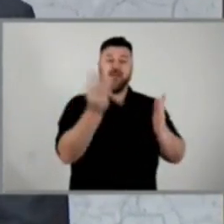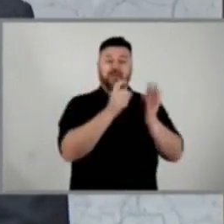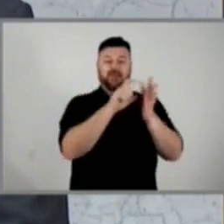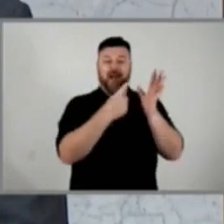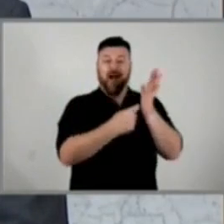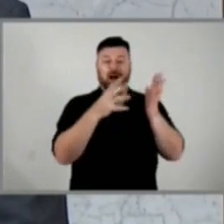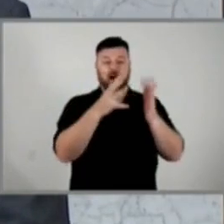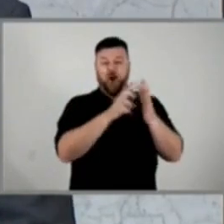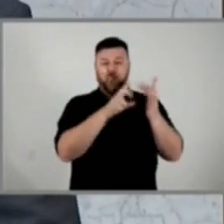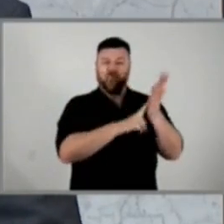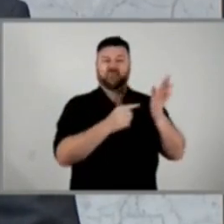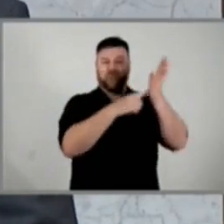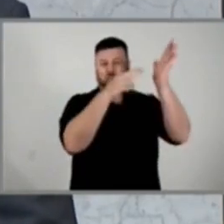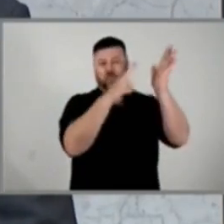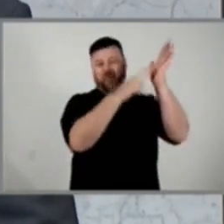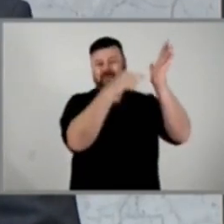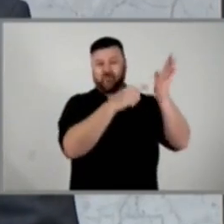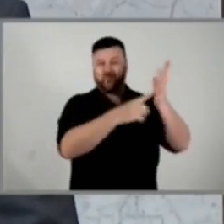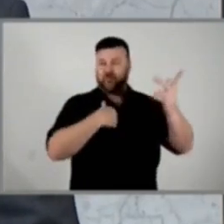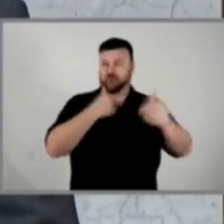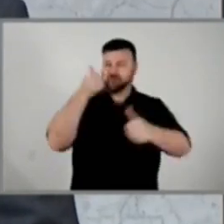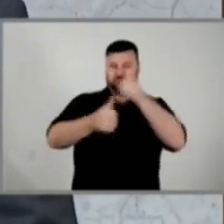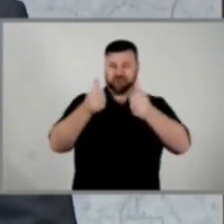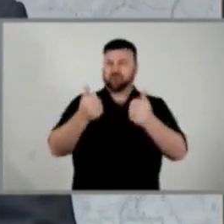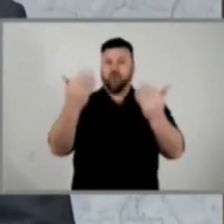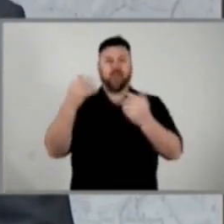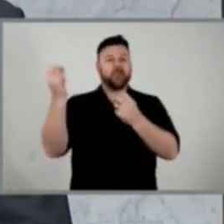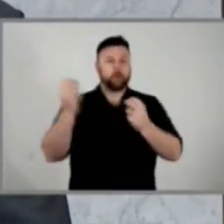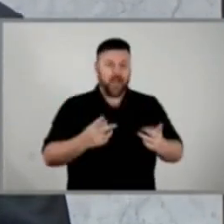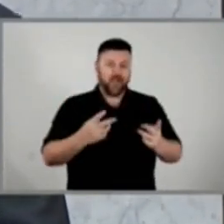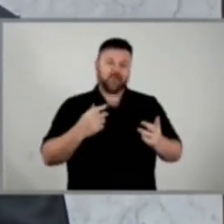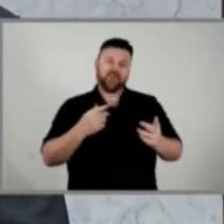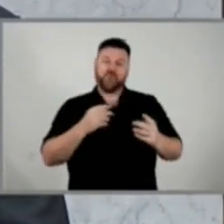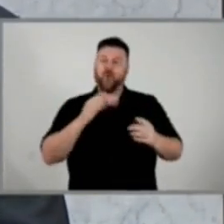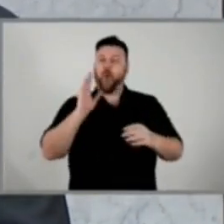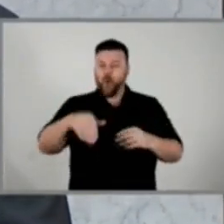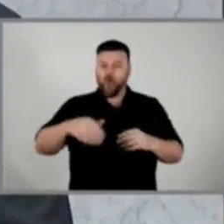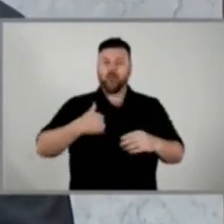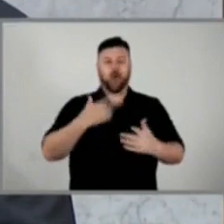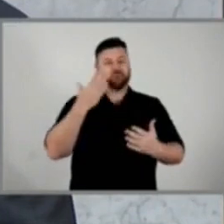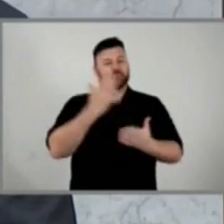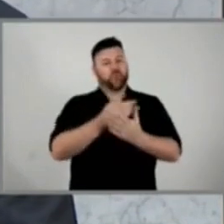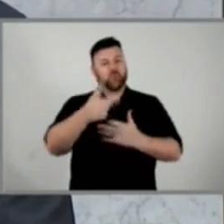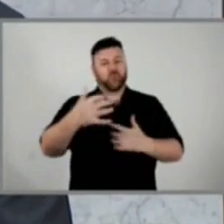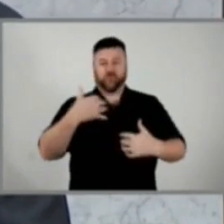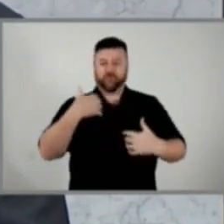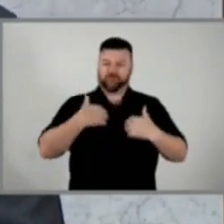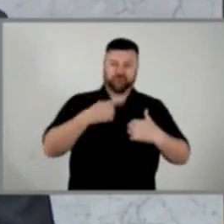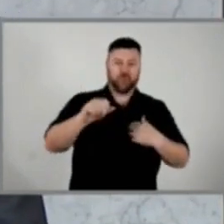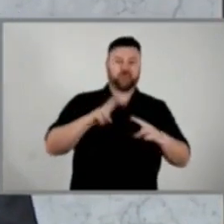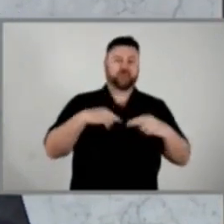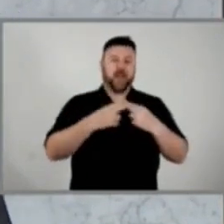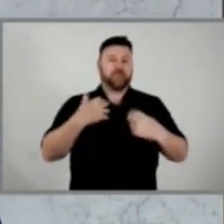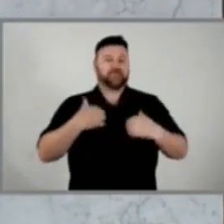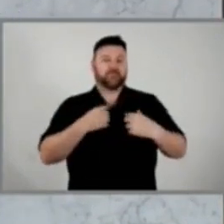your families will be looking forward to you coming back to your home cities when you're able to do that in a few weeks' time. Phil? Given